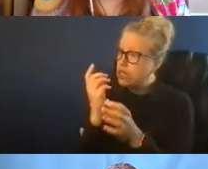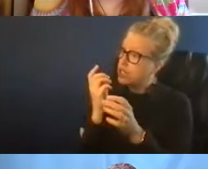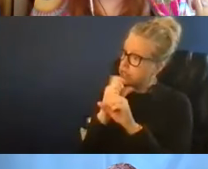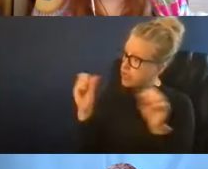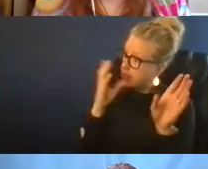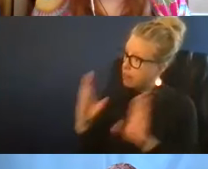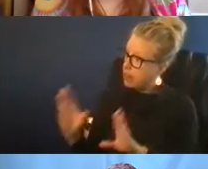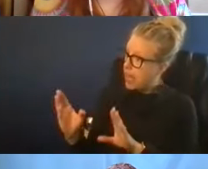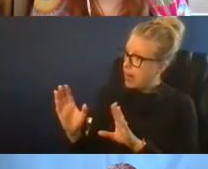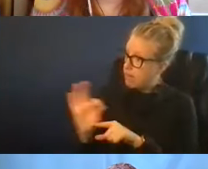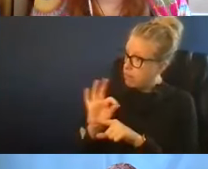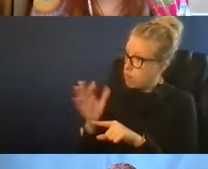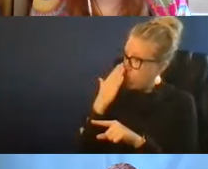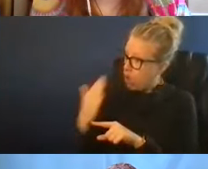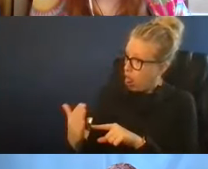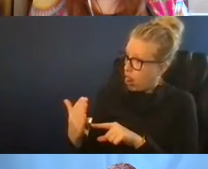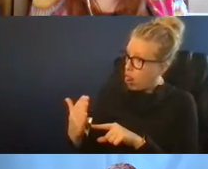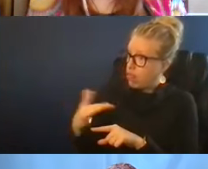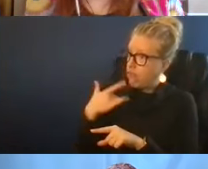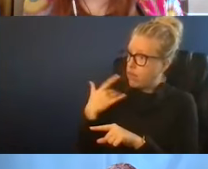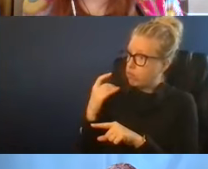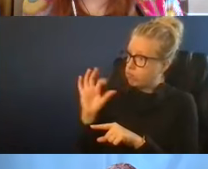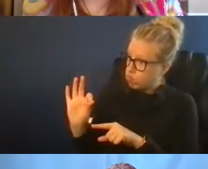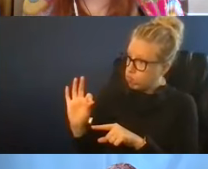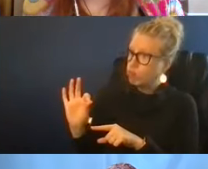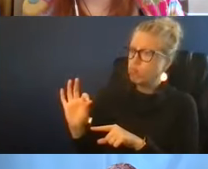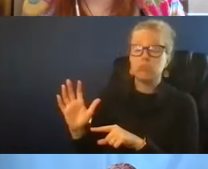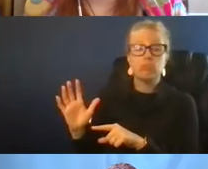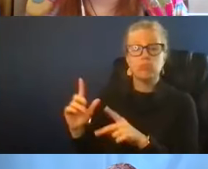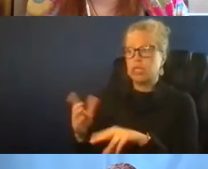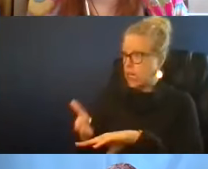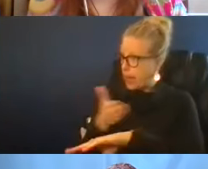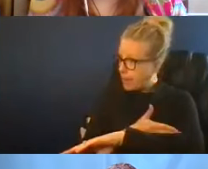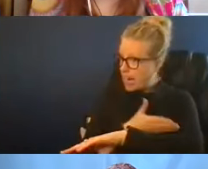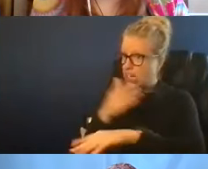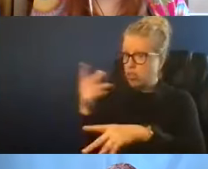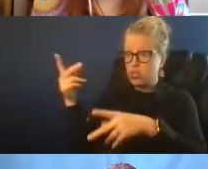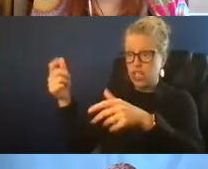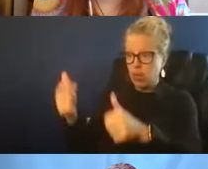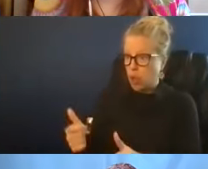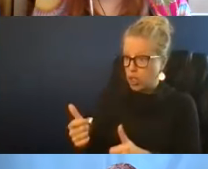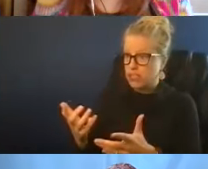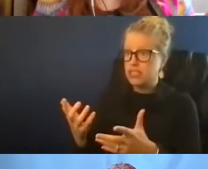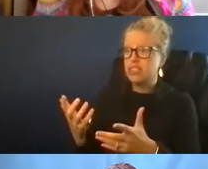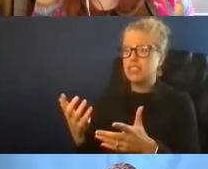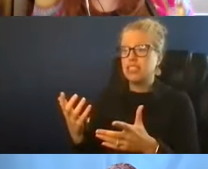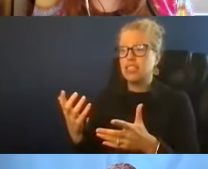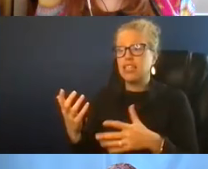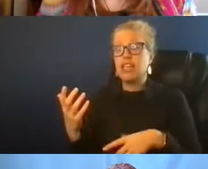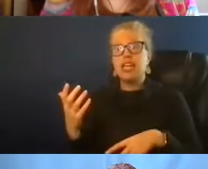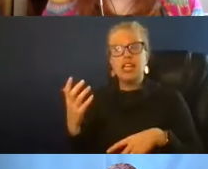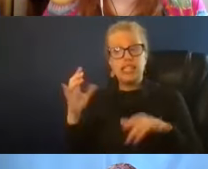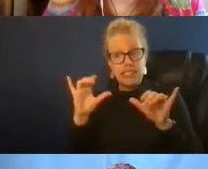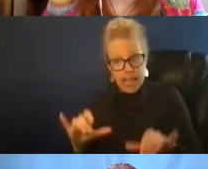way that it was intended to? Are things getting better or worse? Are they the same?